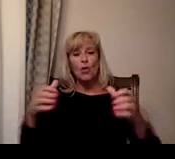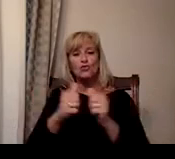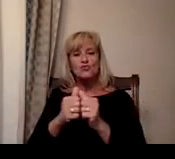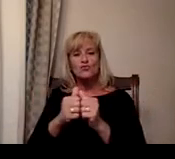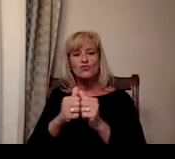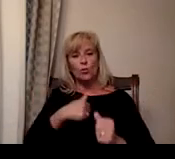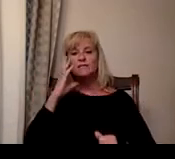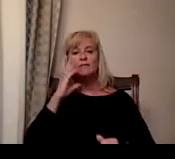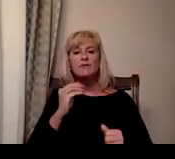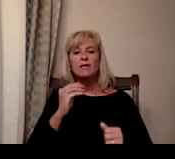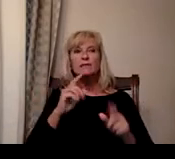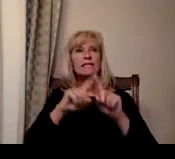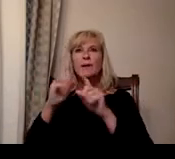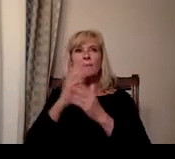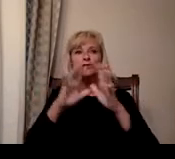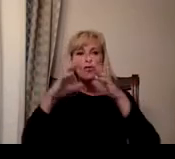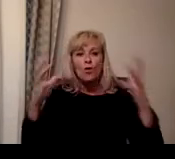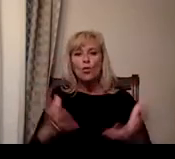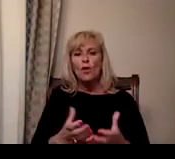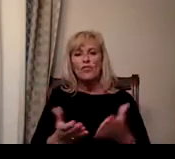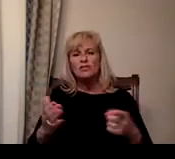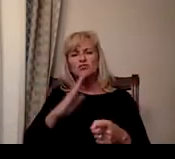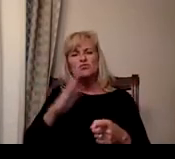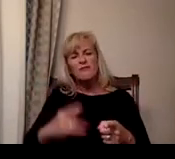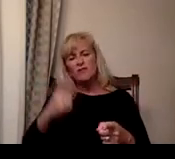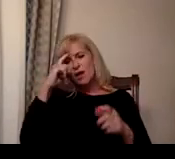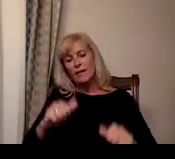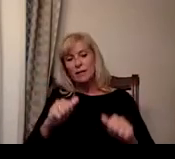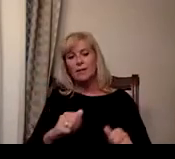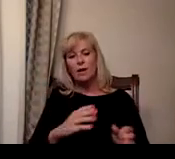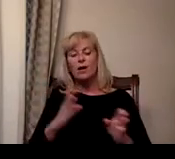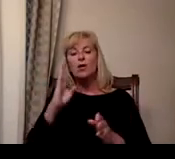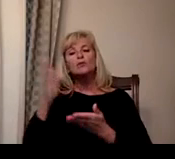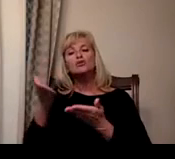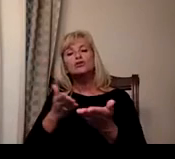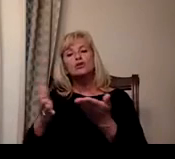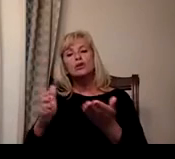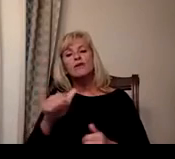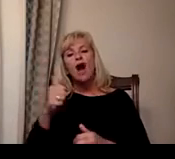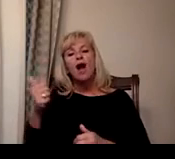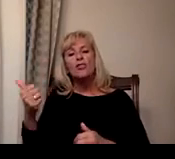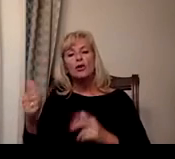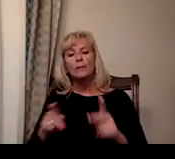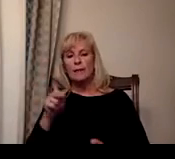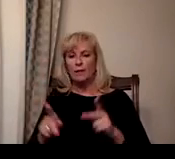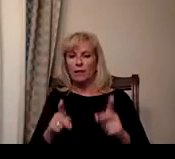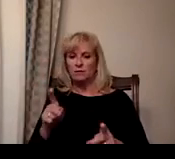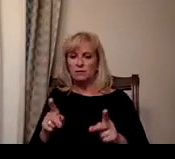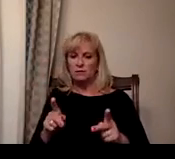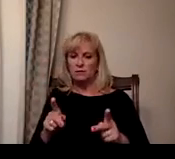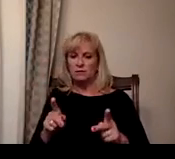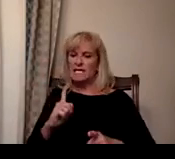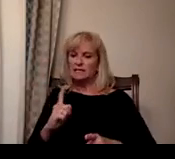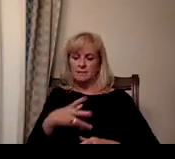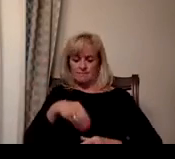we're going to experience parts of the world and do things you never thought you were going to do. We're going to serve others, which is something that's, again, core to who